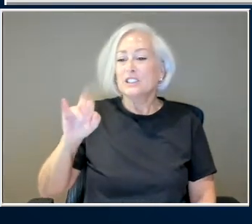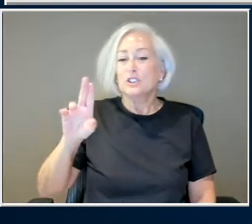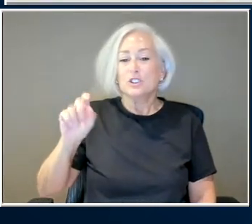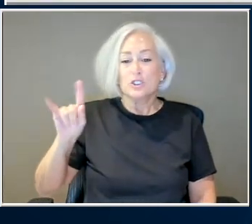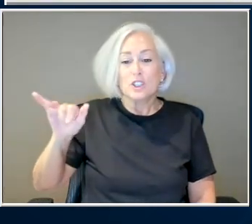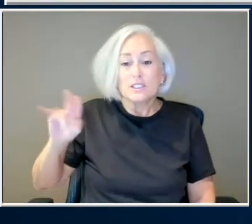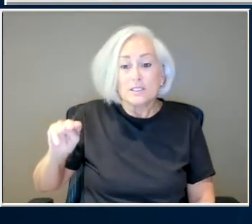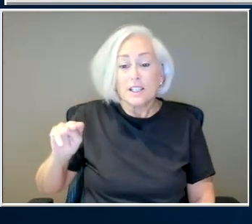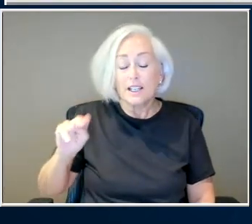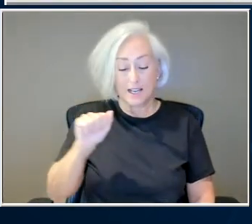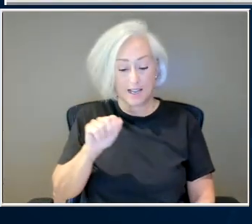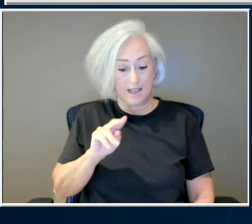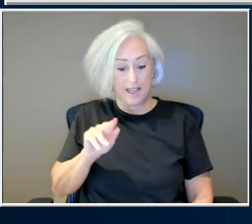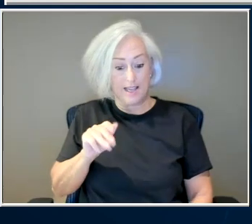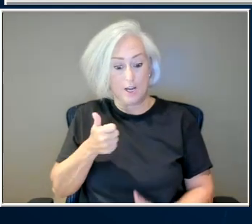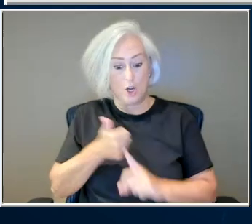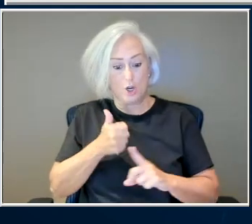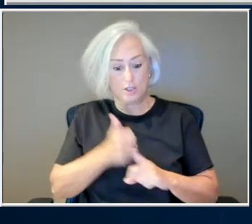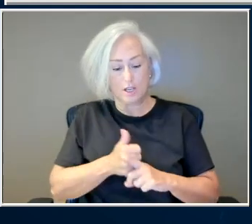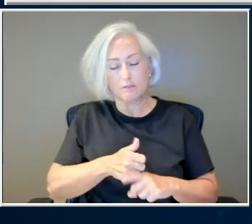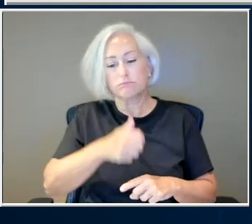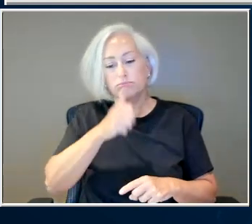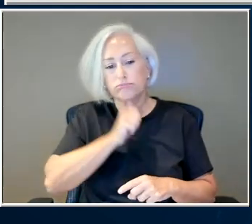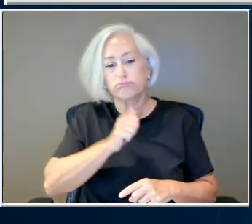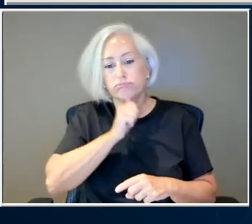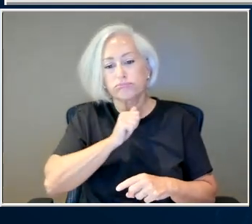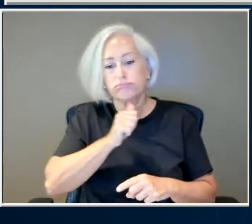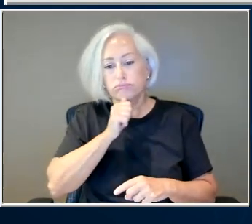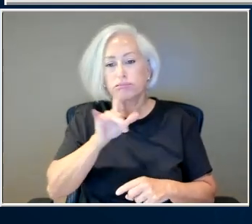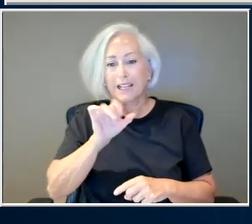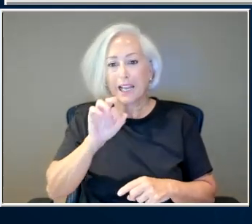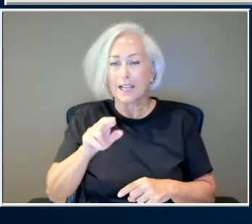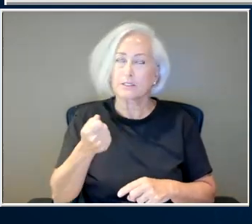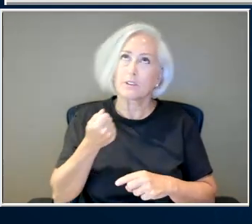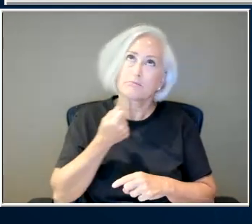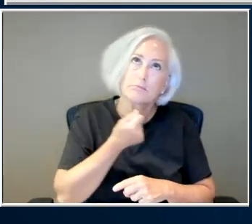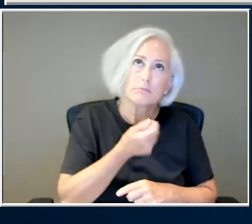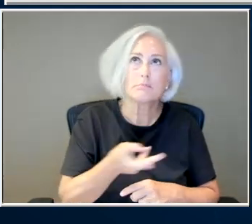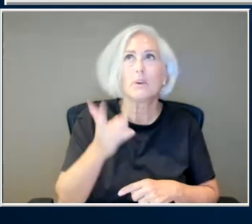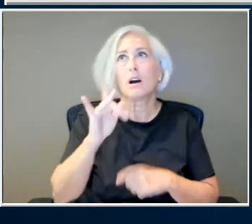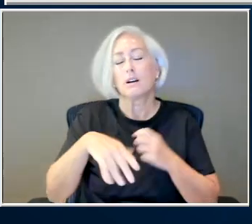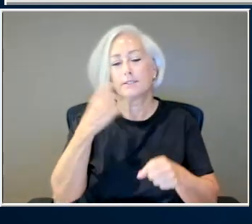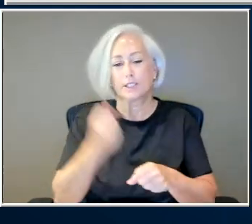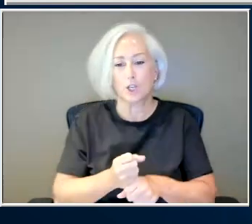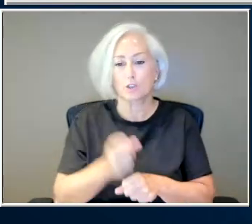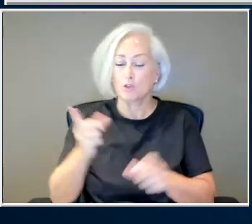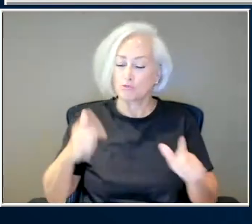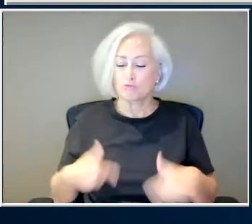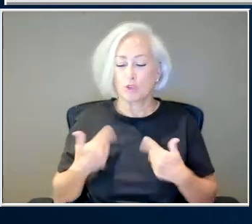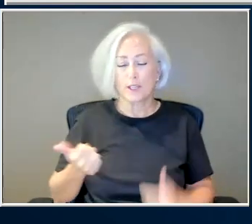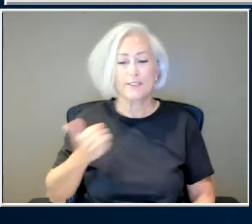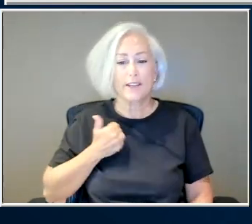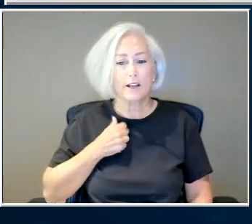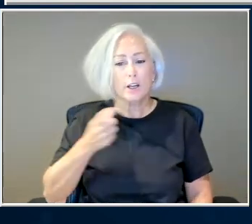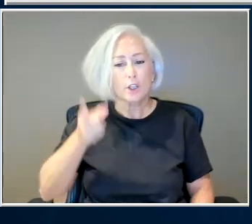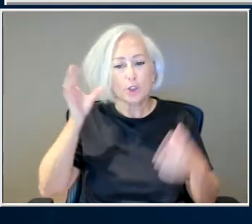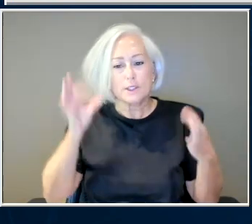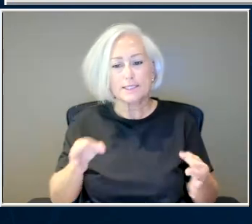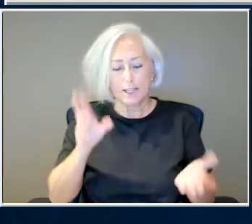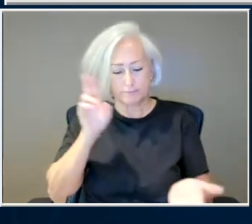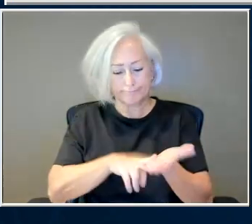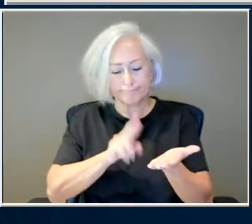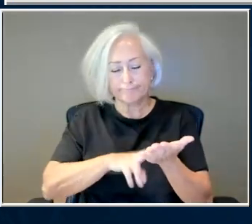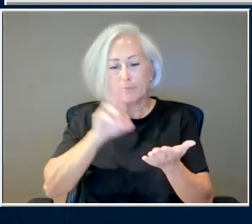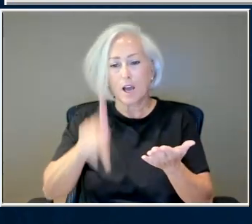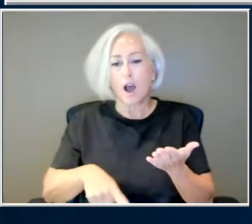facing cancer for years, you're living life in Canada. When did you decide to sign up on the bone marrow